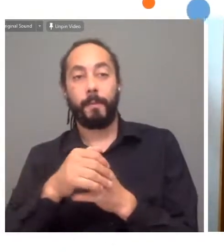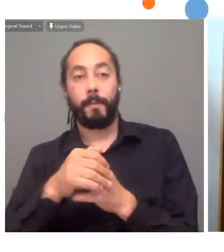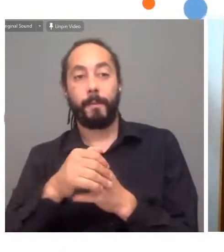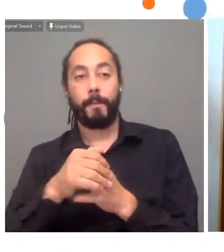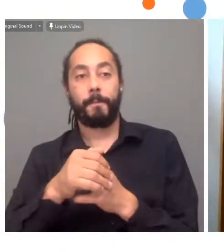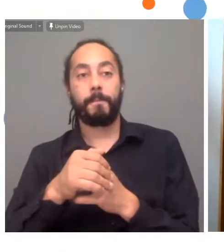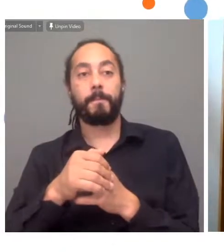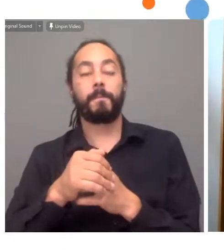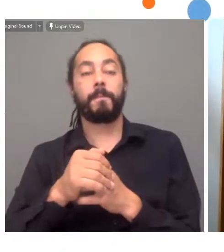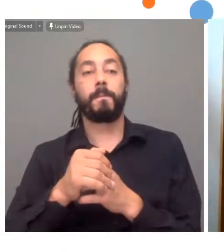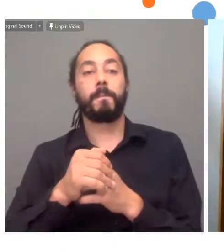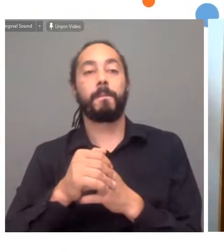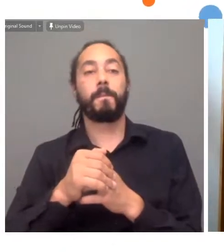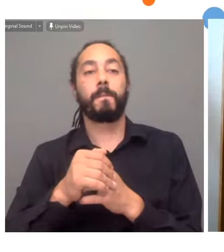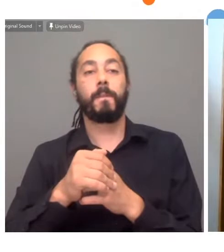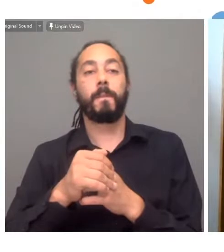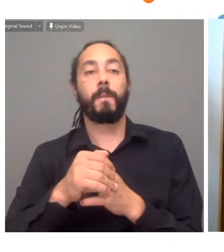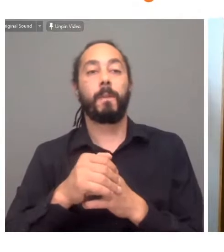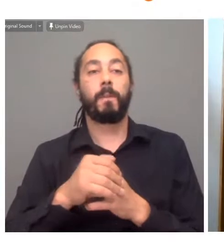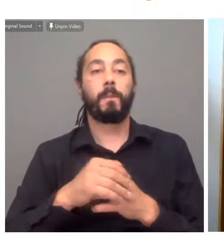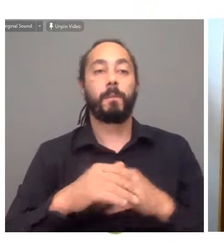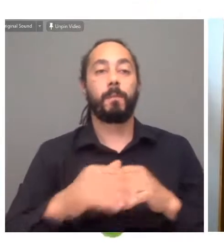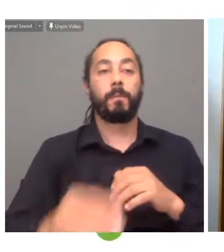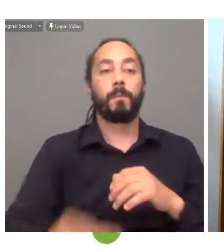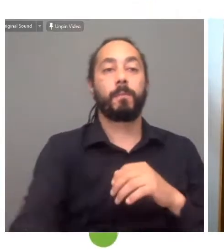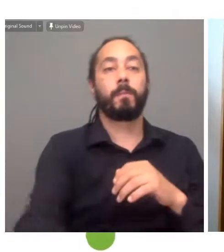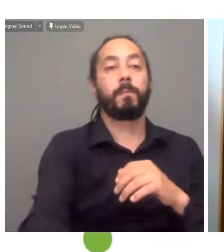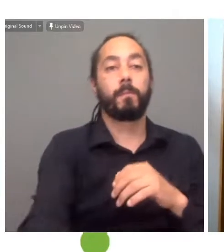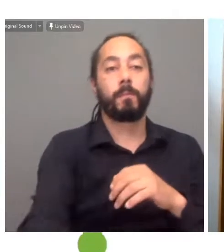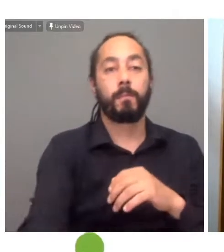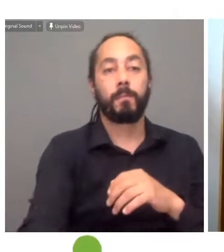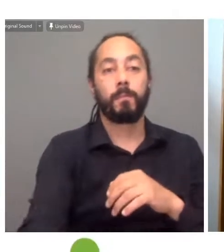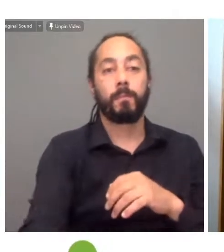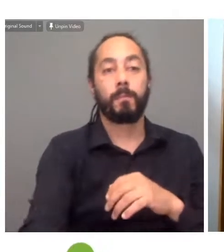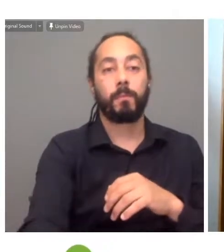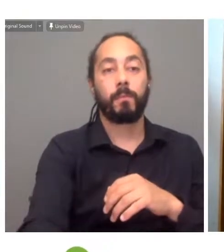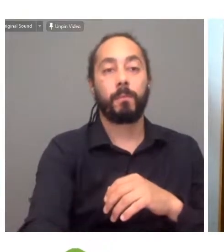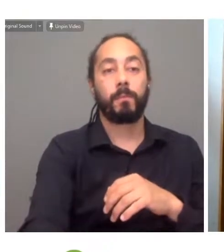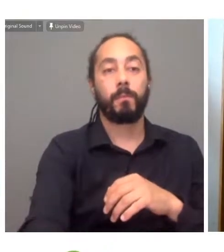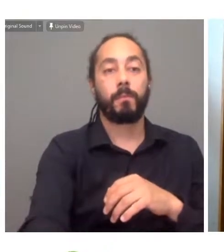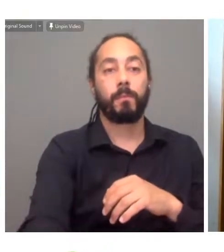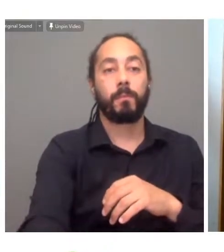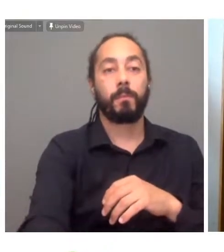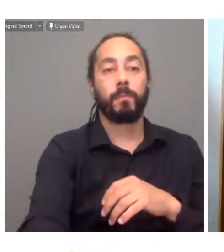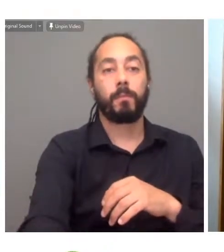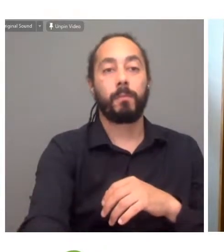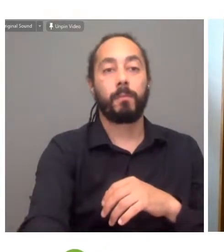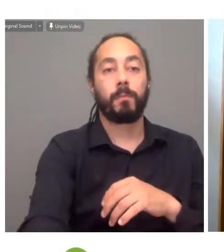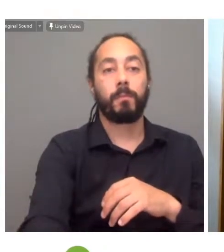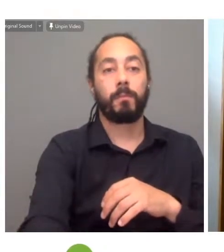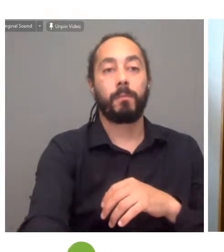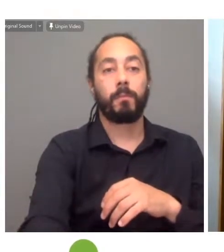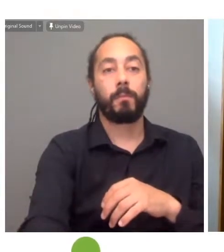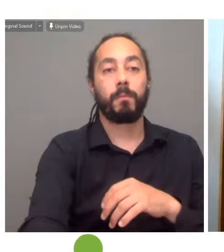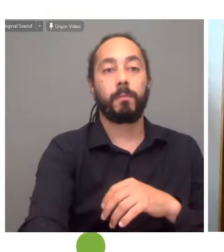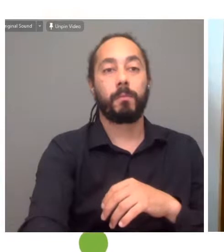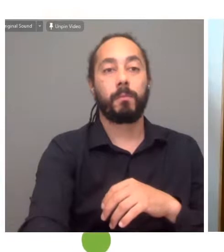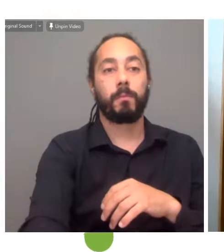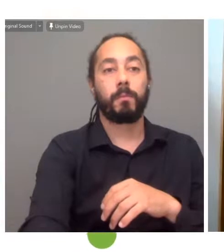variation? I don't know yet, but what I can tell you is that the conversation is happening.